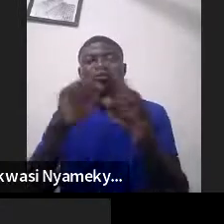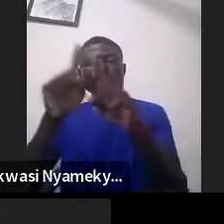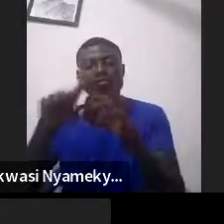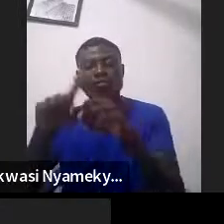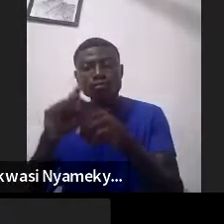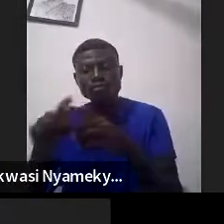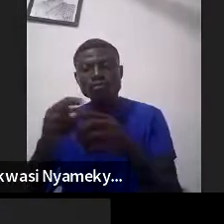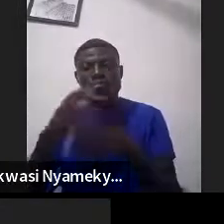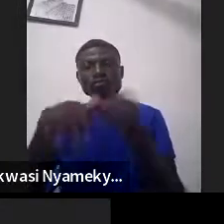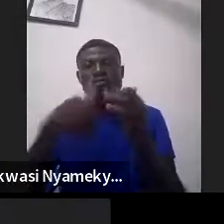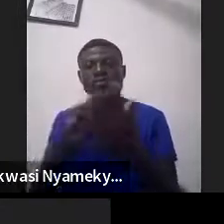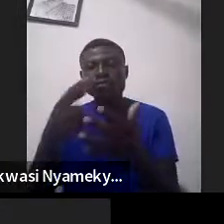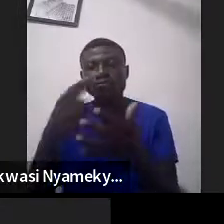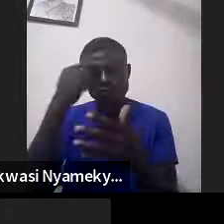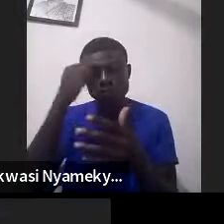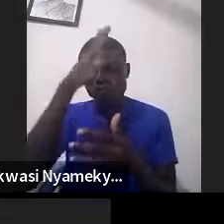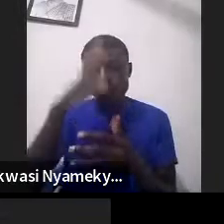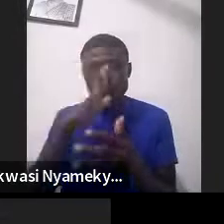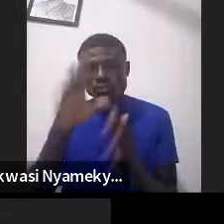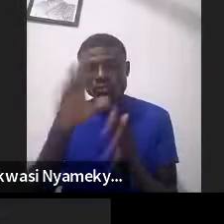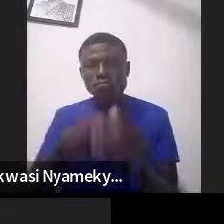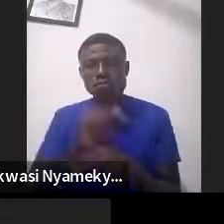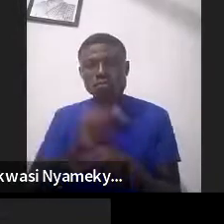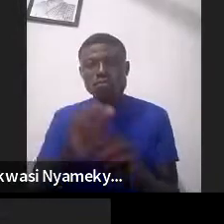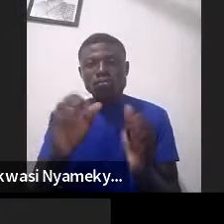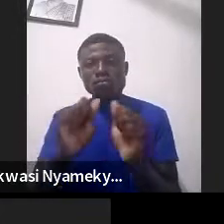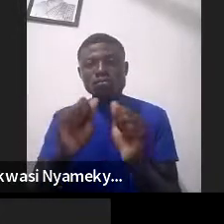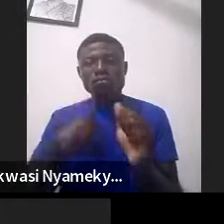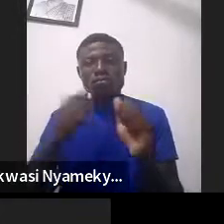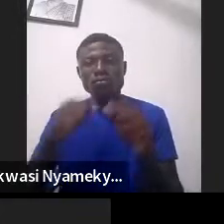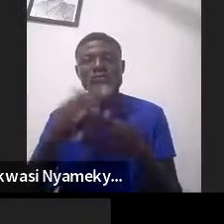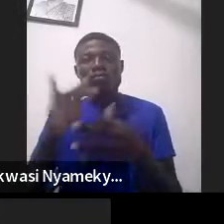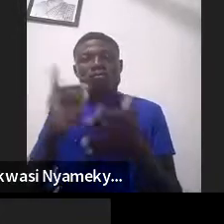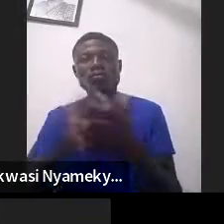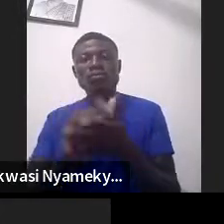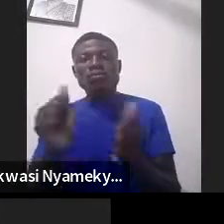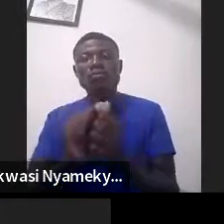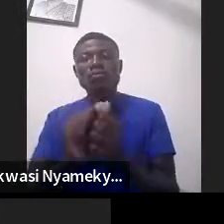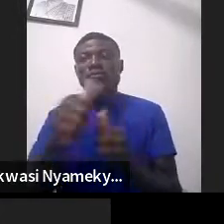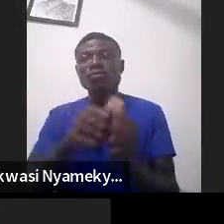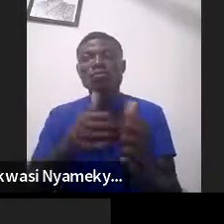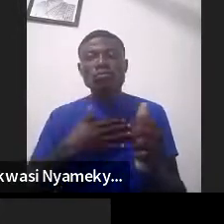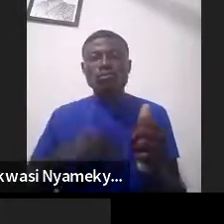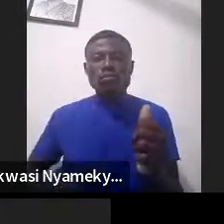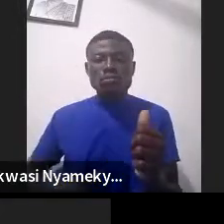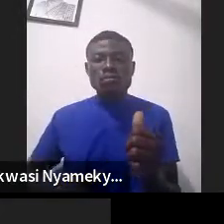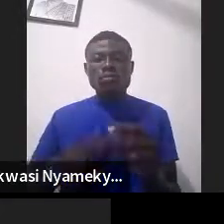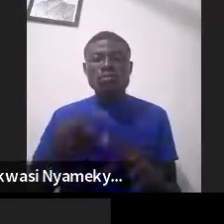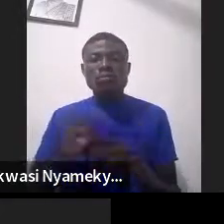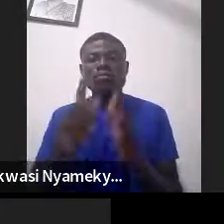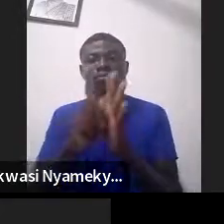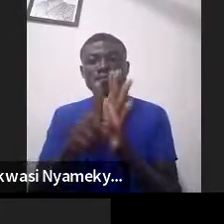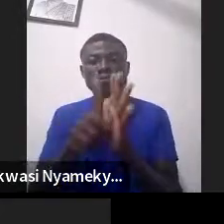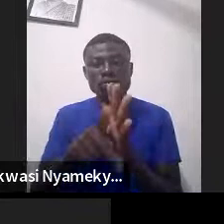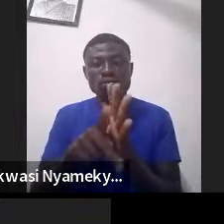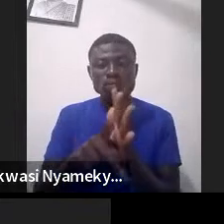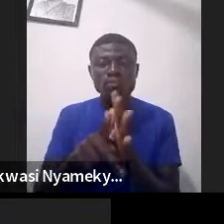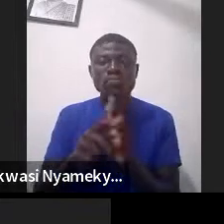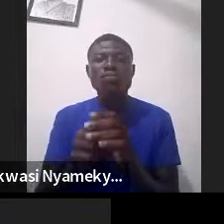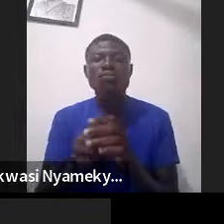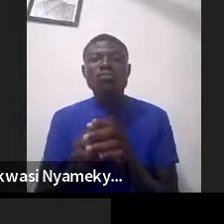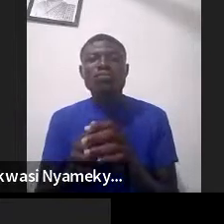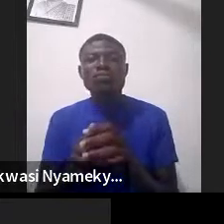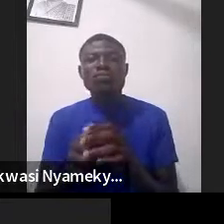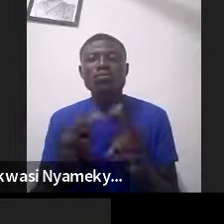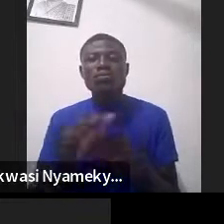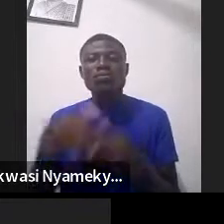resources for parents. So I can share that with everybody. And there's from videos to recommended